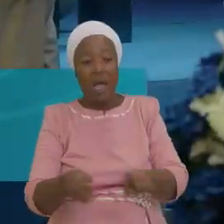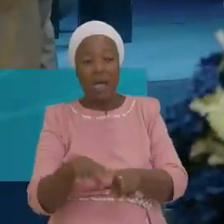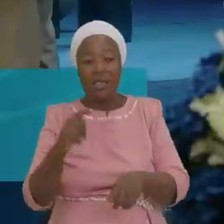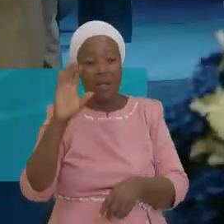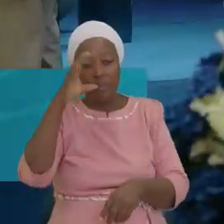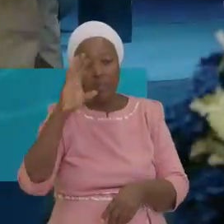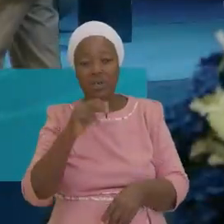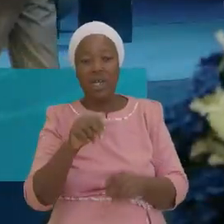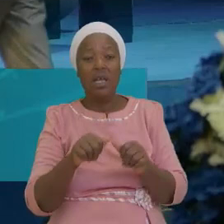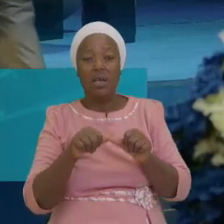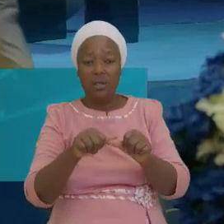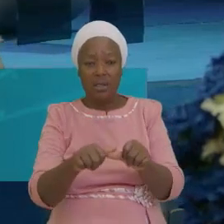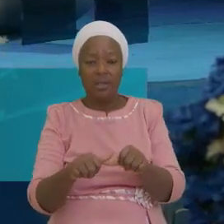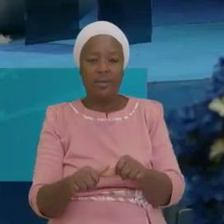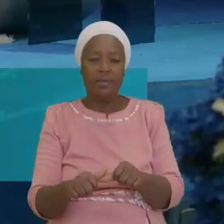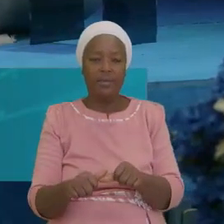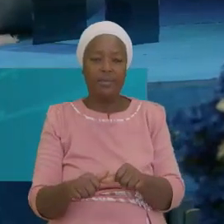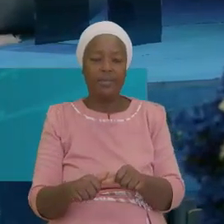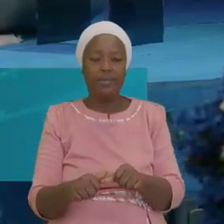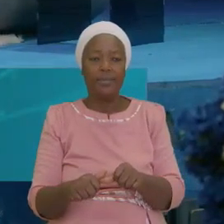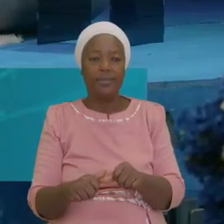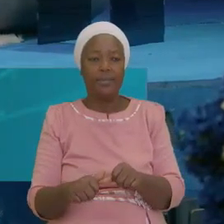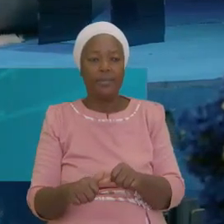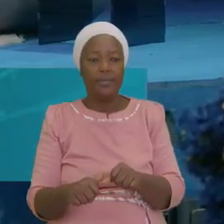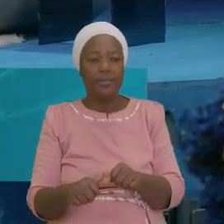moon endureth.